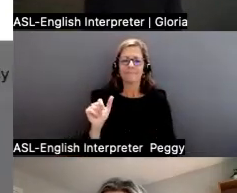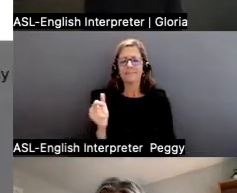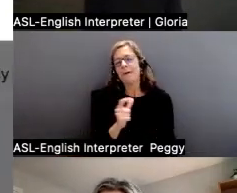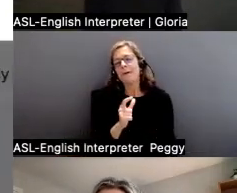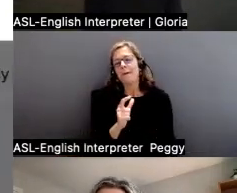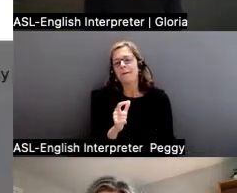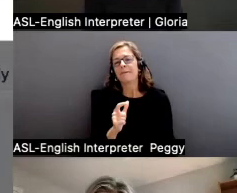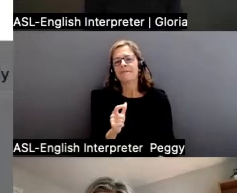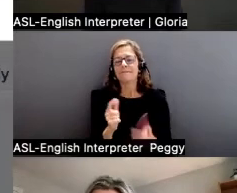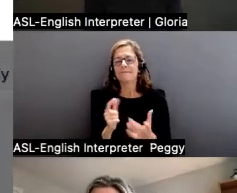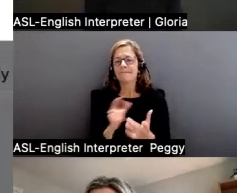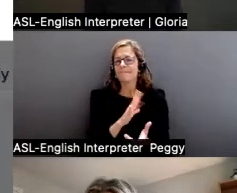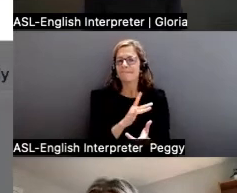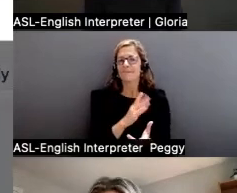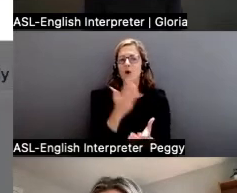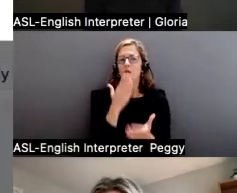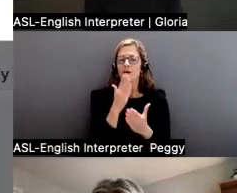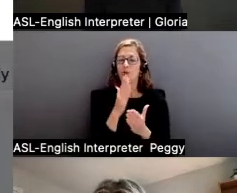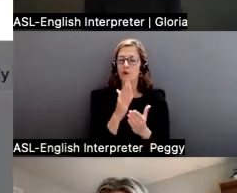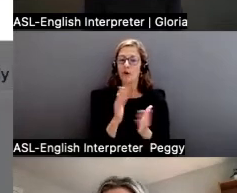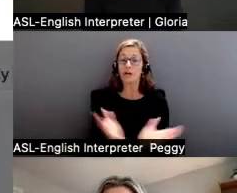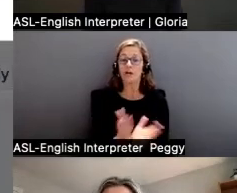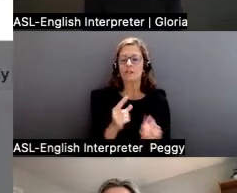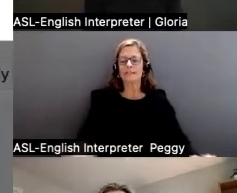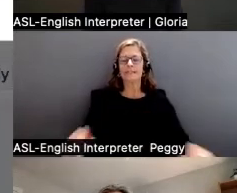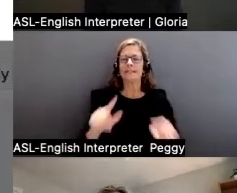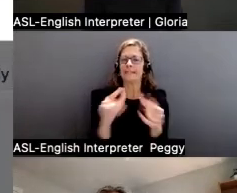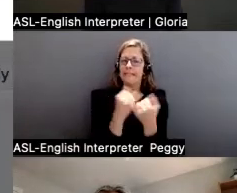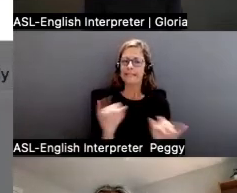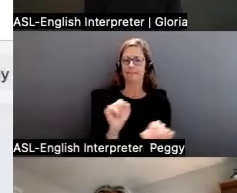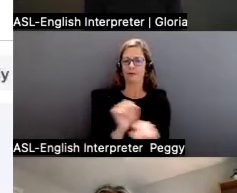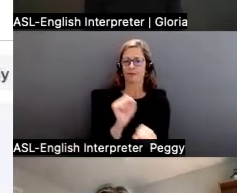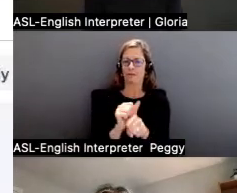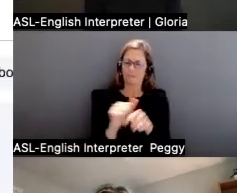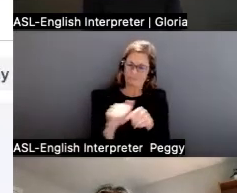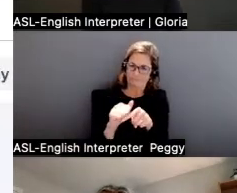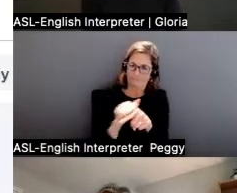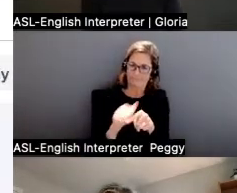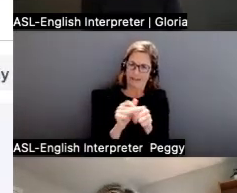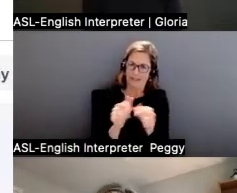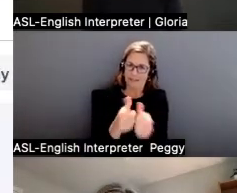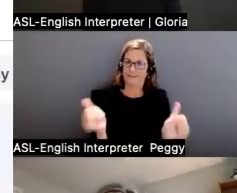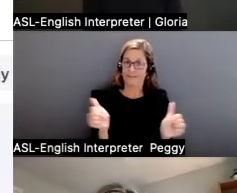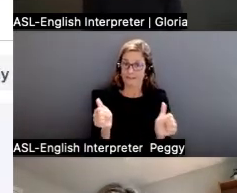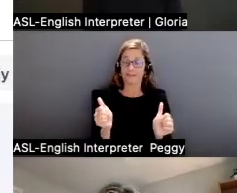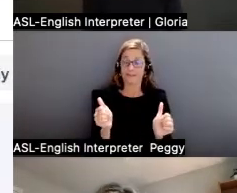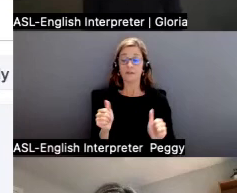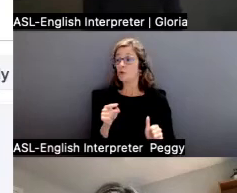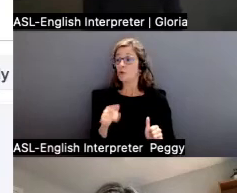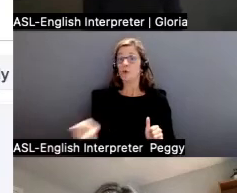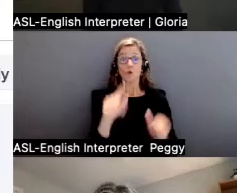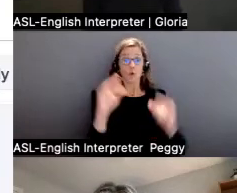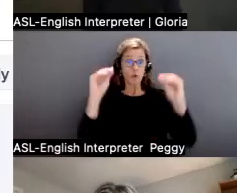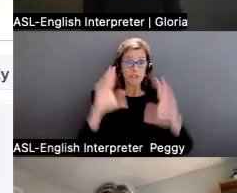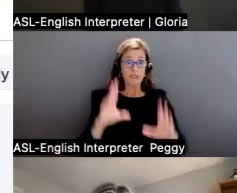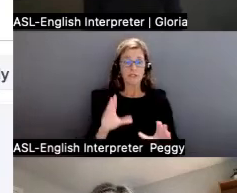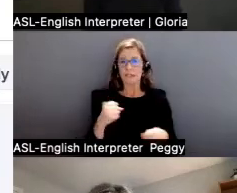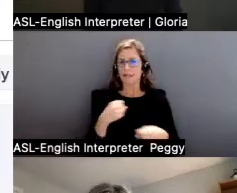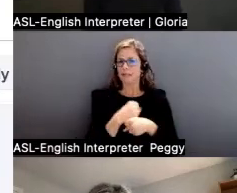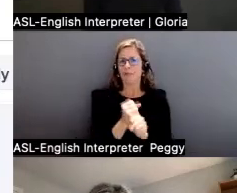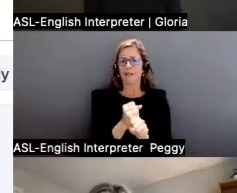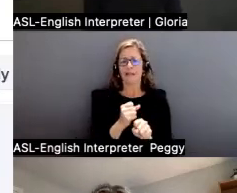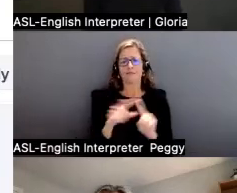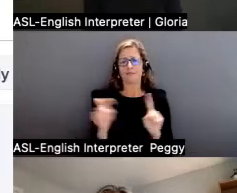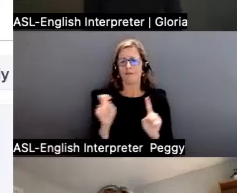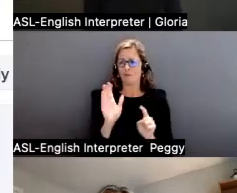very good to encourage independence, practicing. And as instructors, you can create all those from scratch on